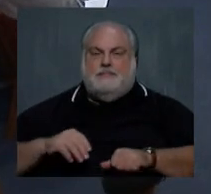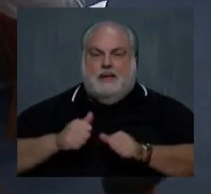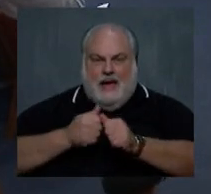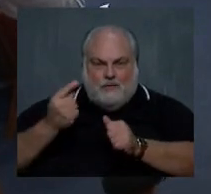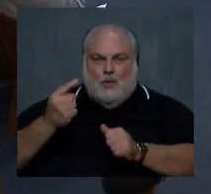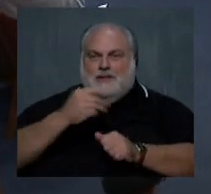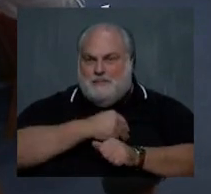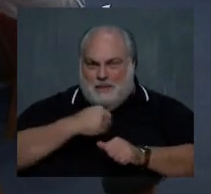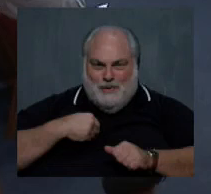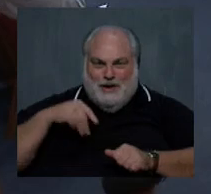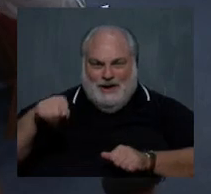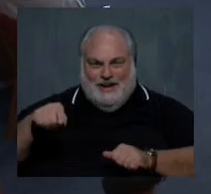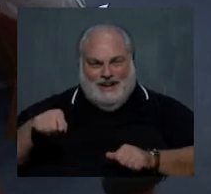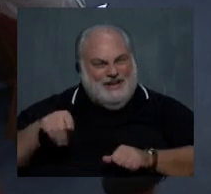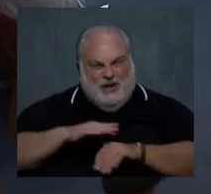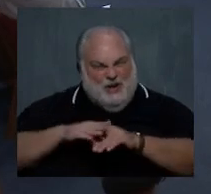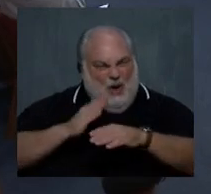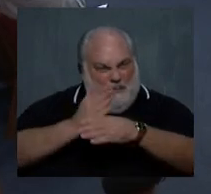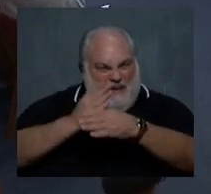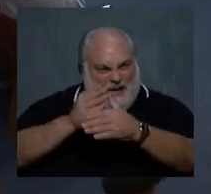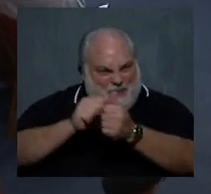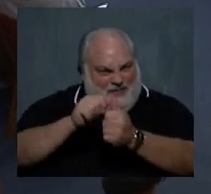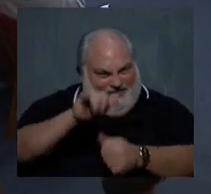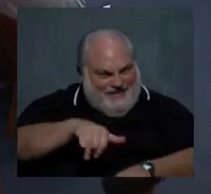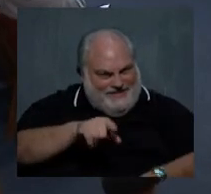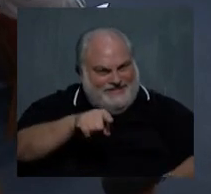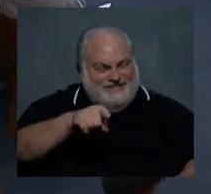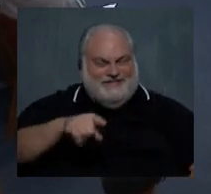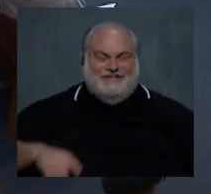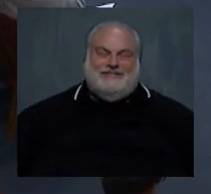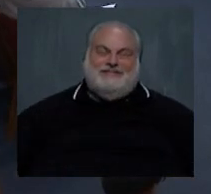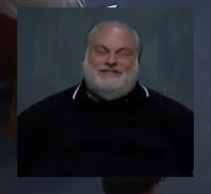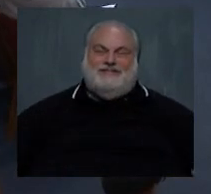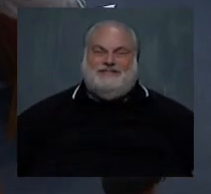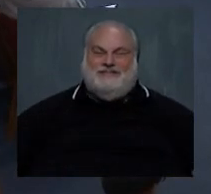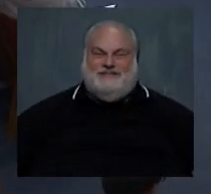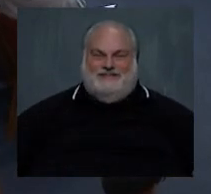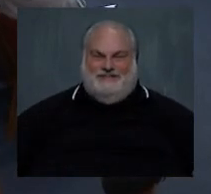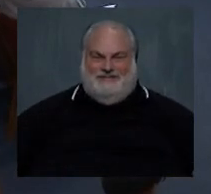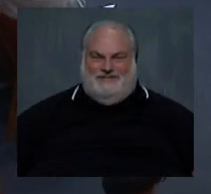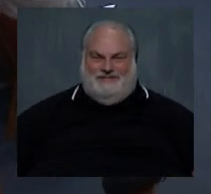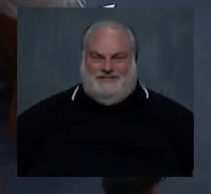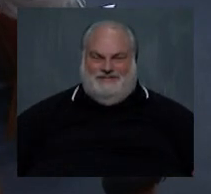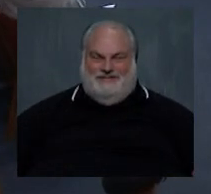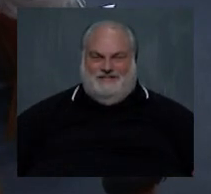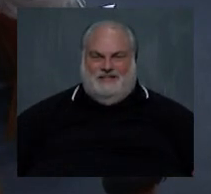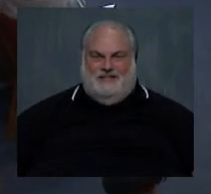Everybody's a member. Okay, so don't mess with this thing.